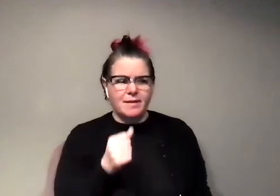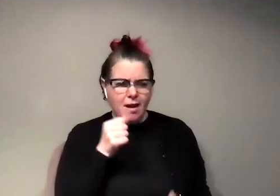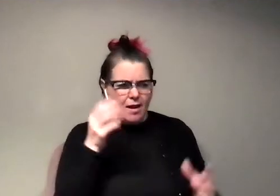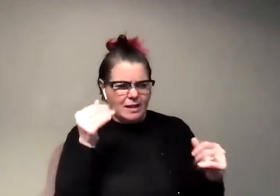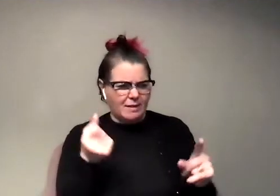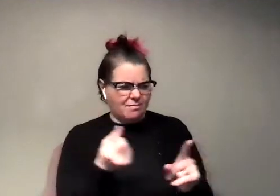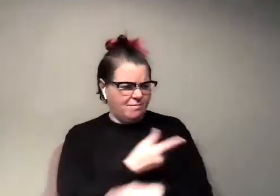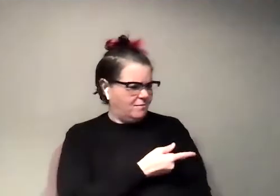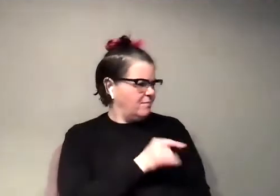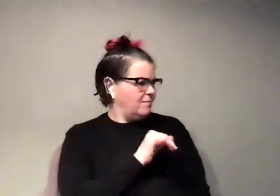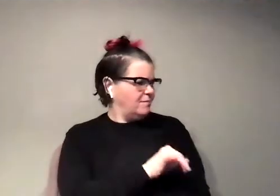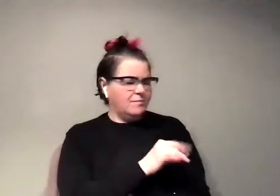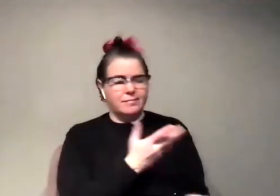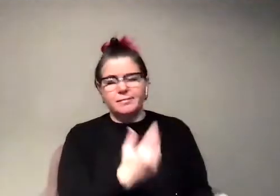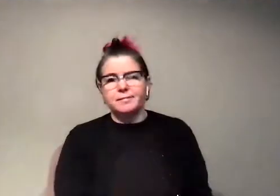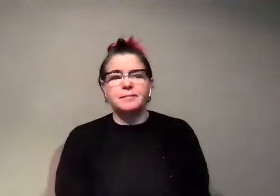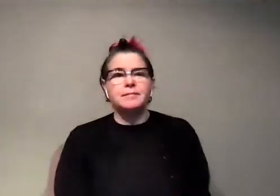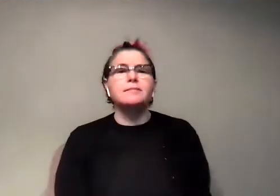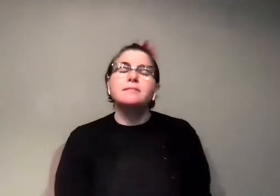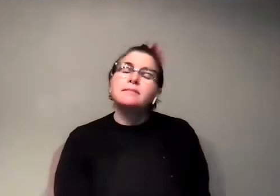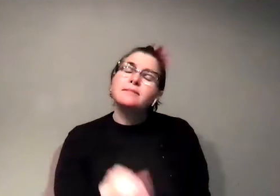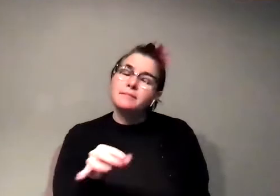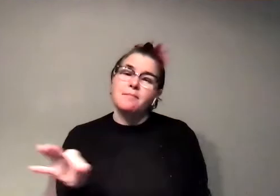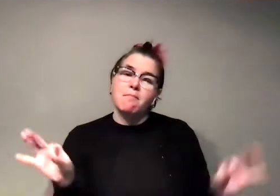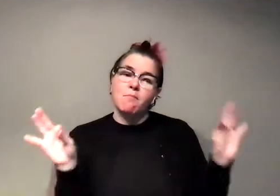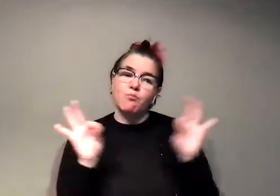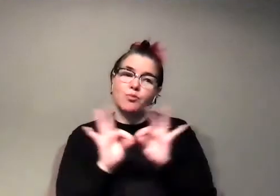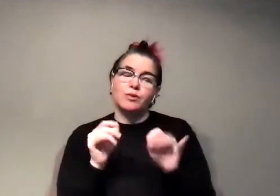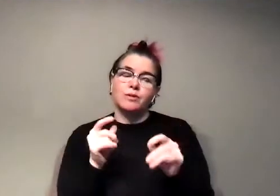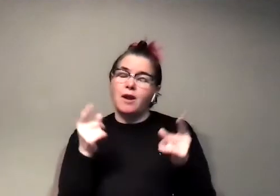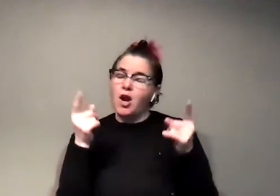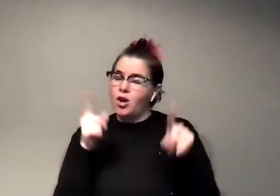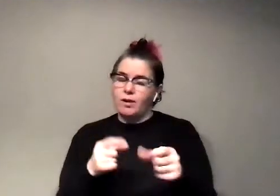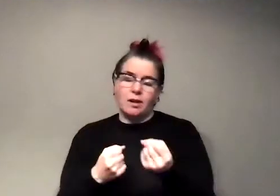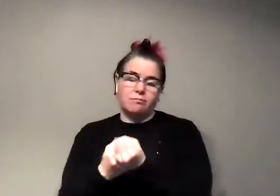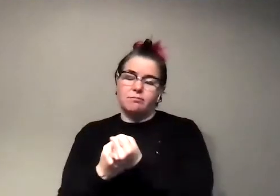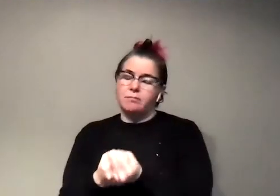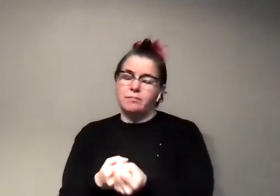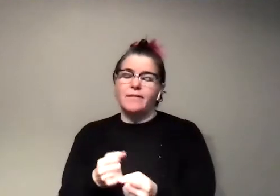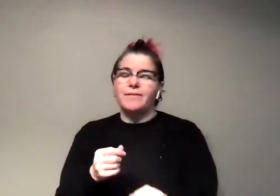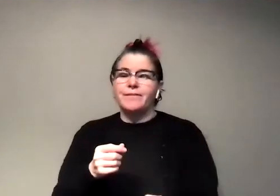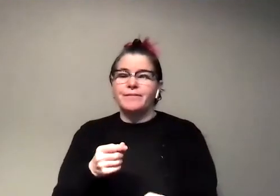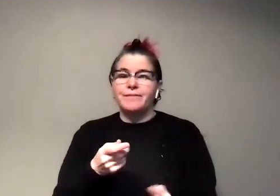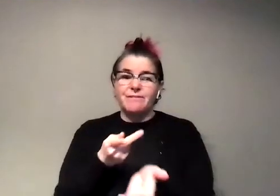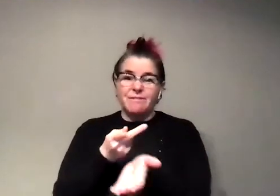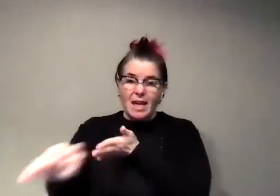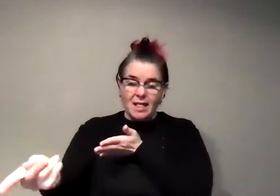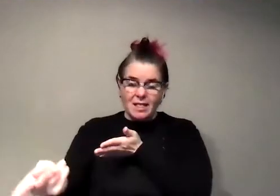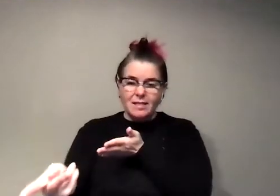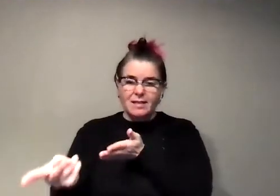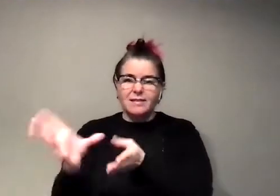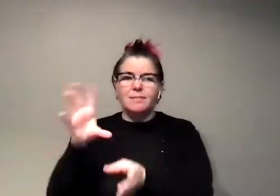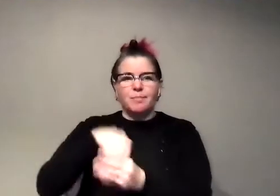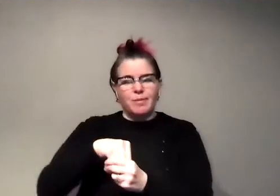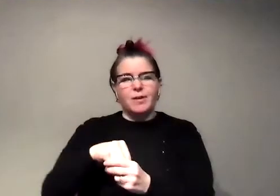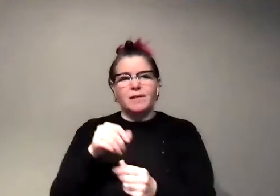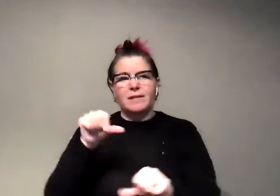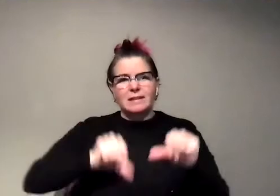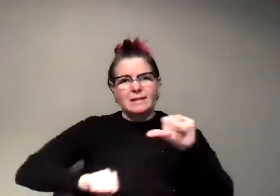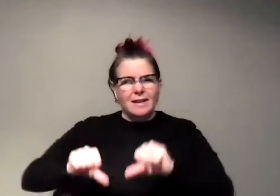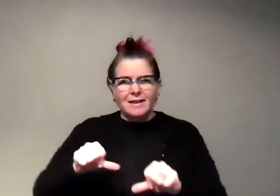originally planned. That's so important. Yeah, I completely stand by that. Yeah. Failure is built into science. And